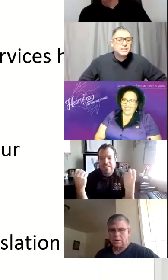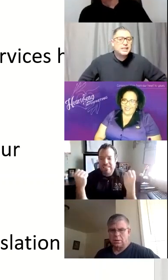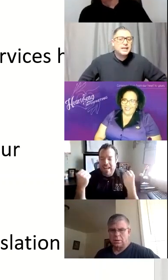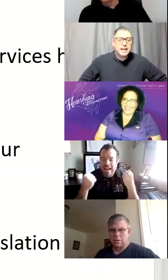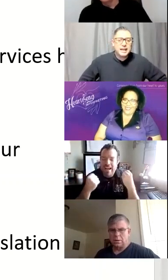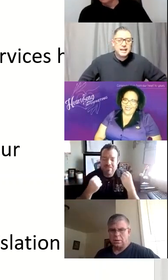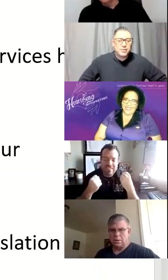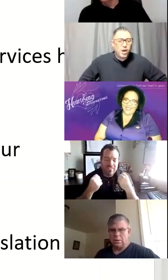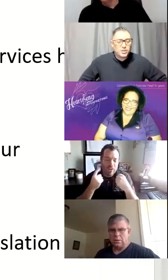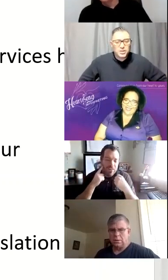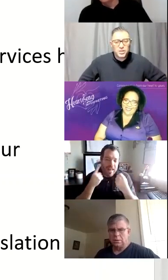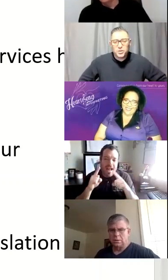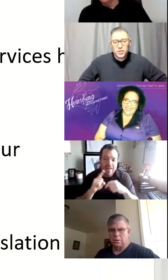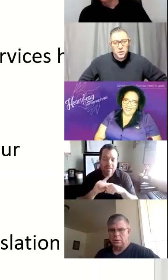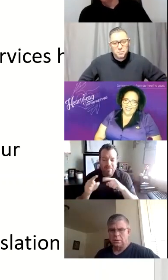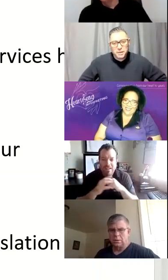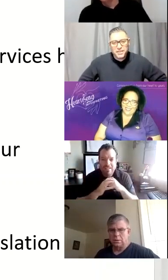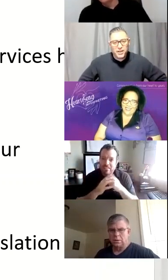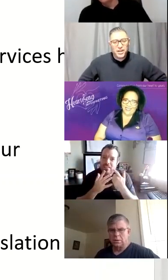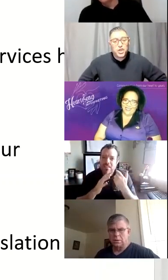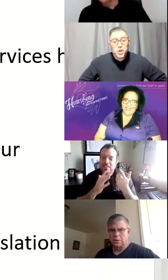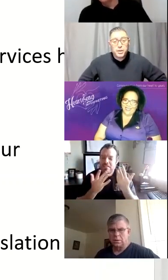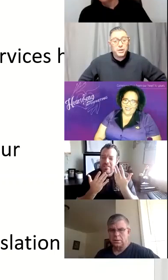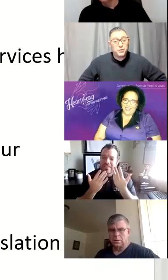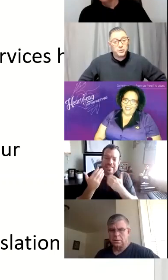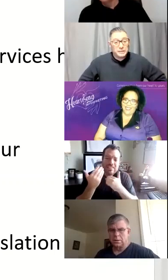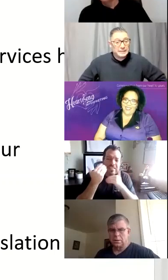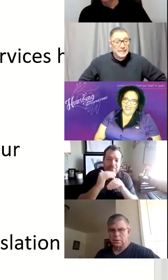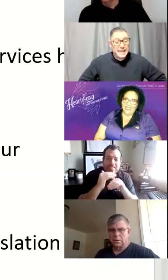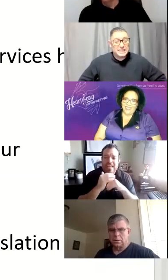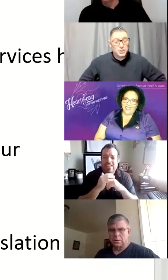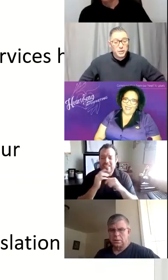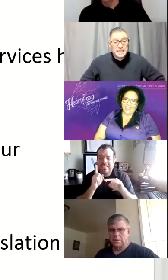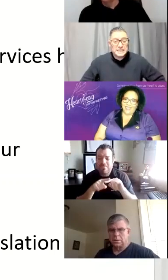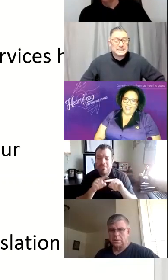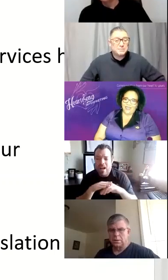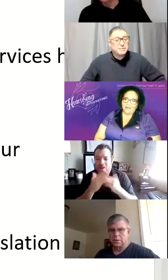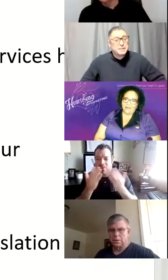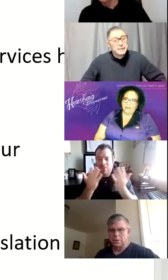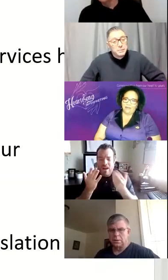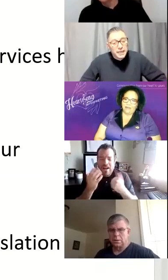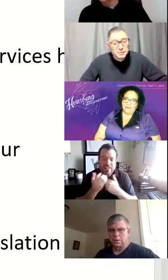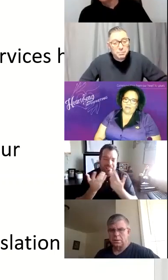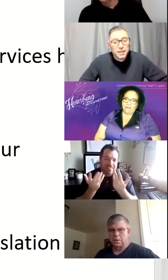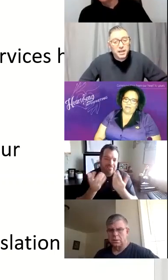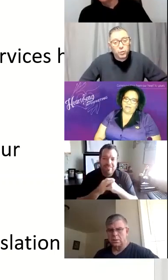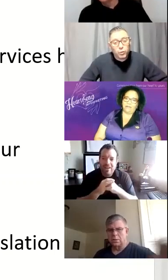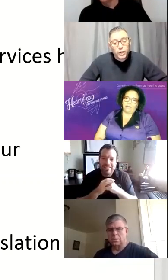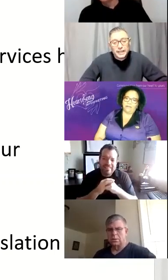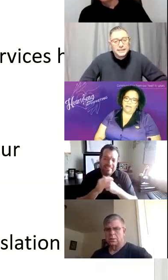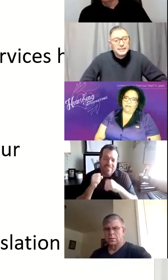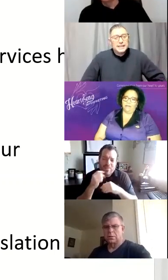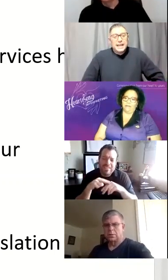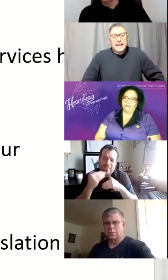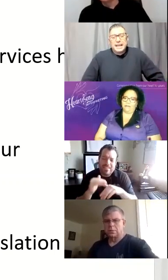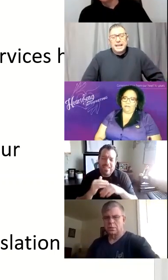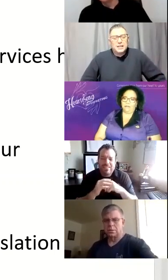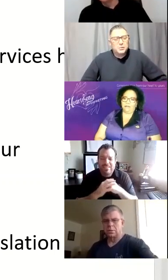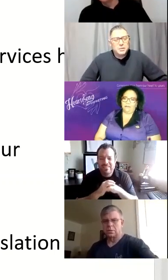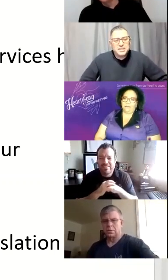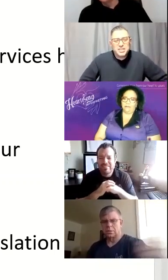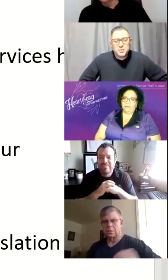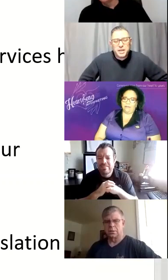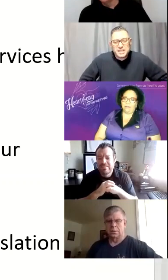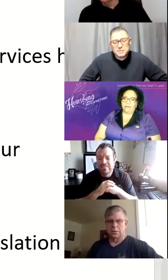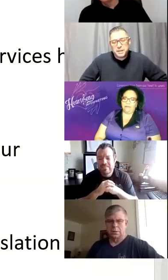shield. Also, you know, being there and interpreting in that situation, sometimes it can be limiting depending on what, I don't know,